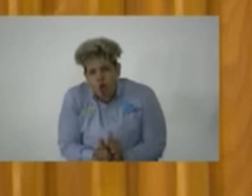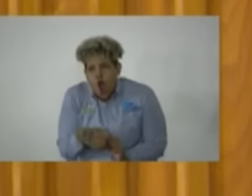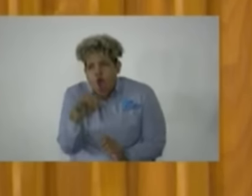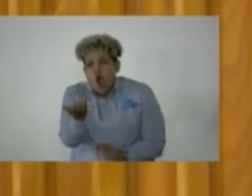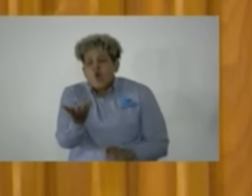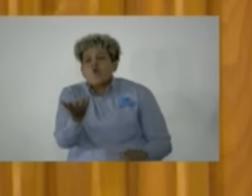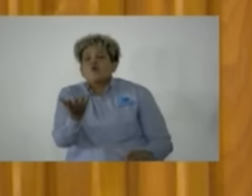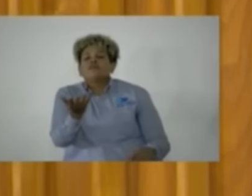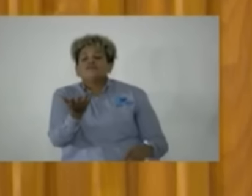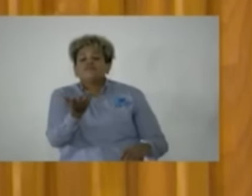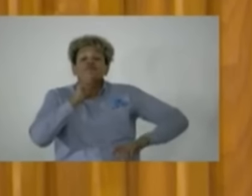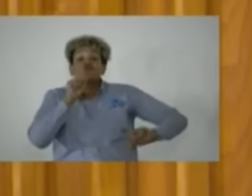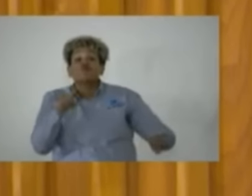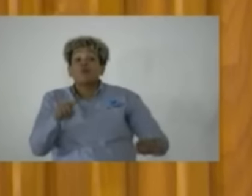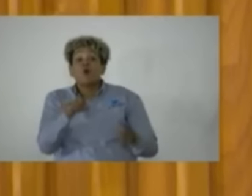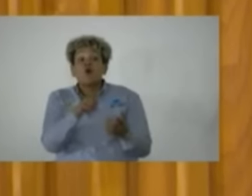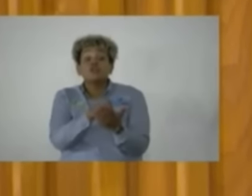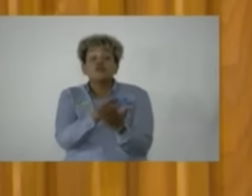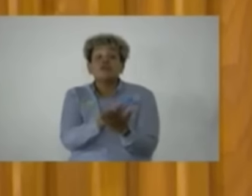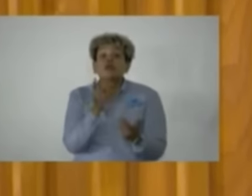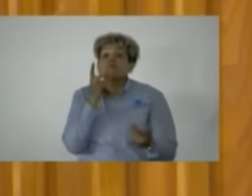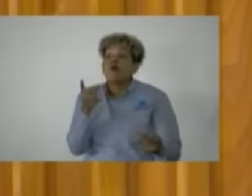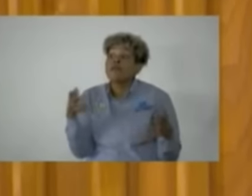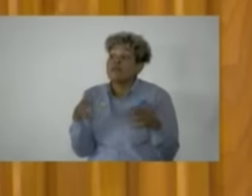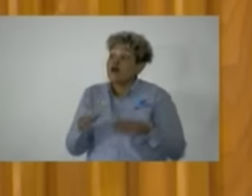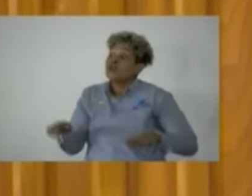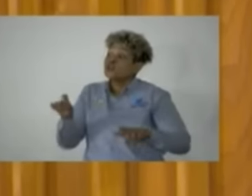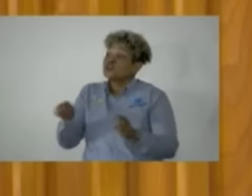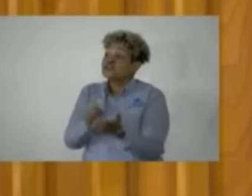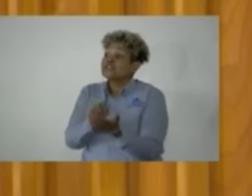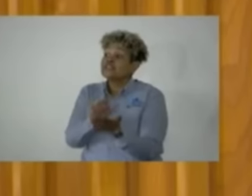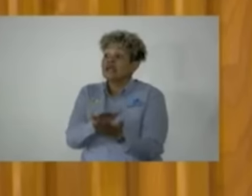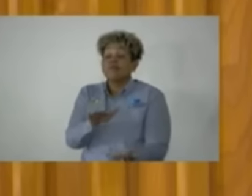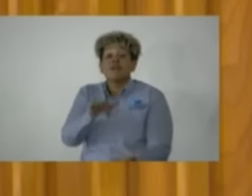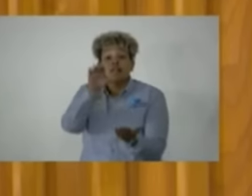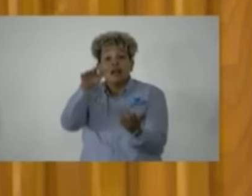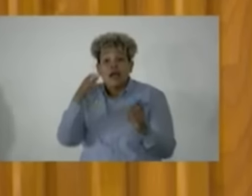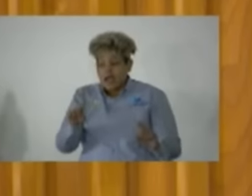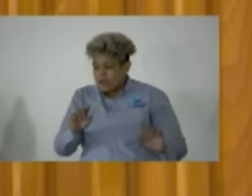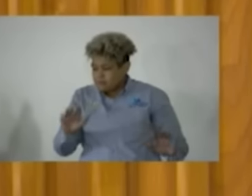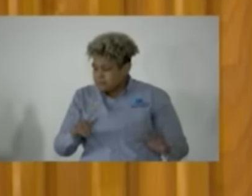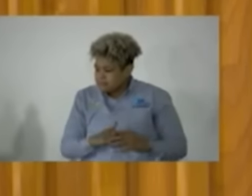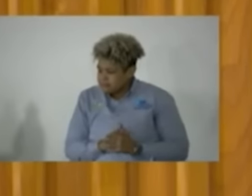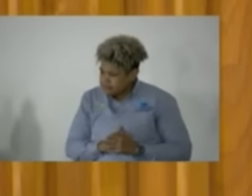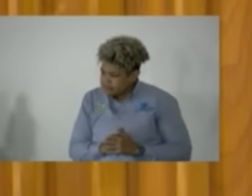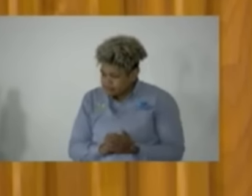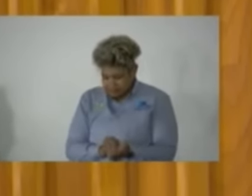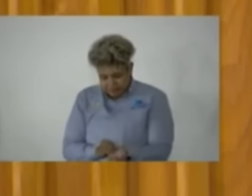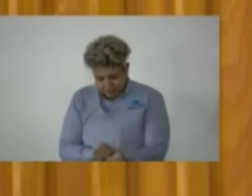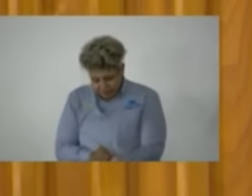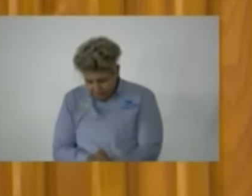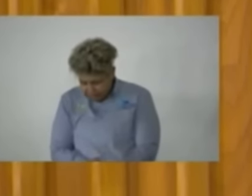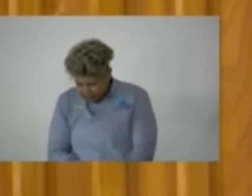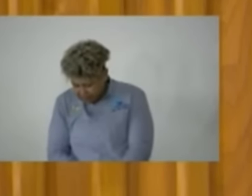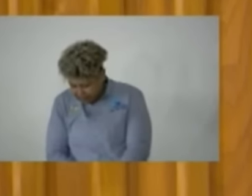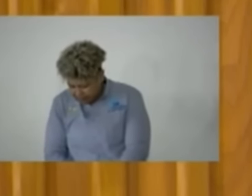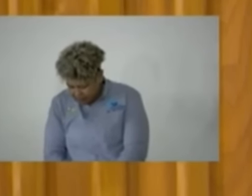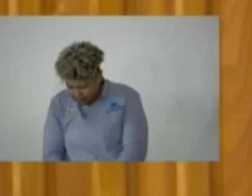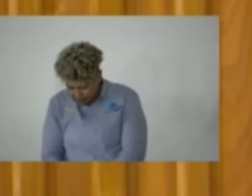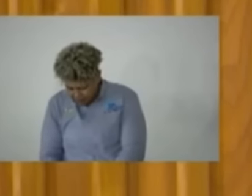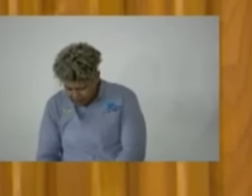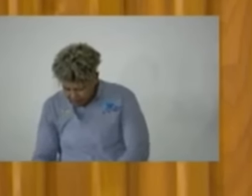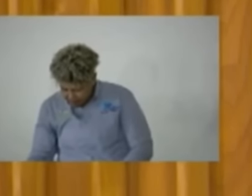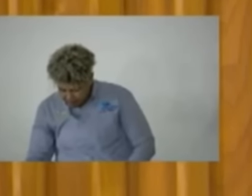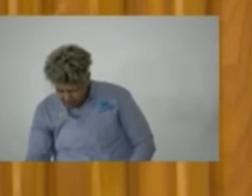silence, prefacing her statement about the varying interpretation of the laws governing the matter. I have taken a